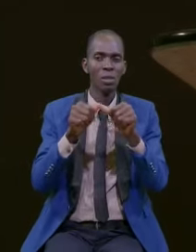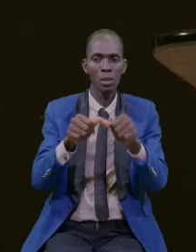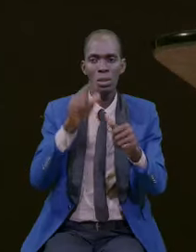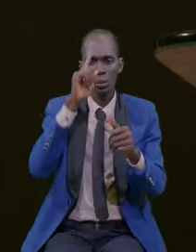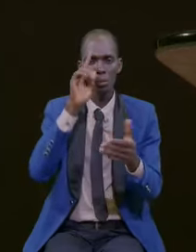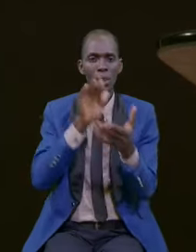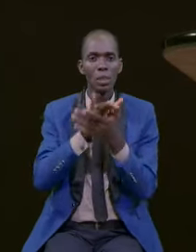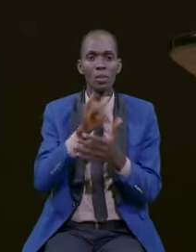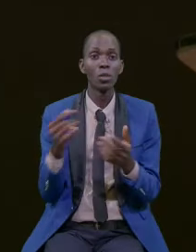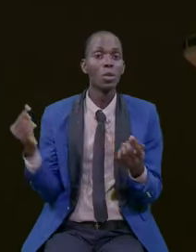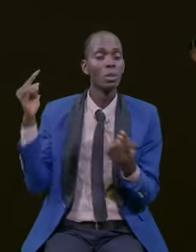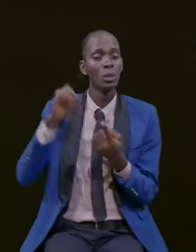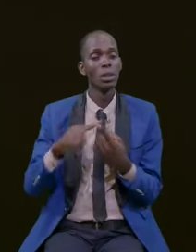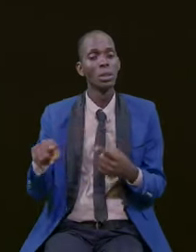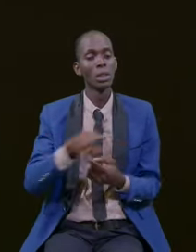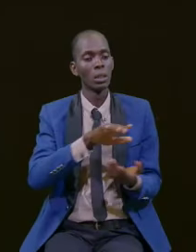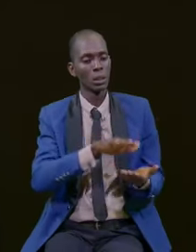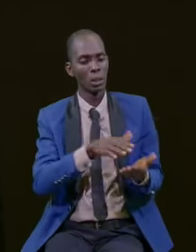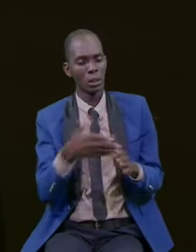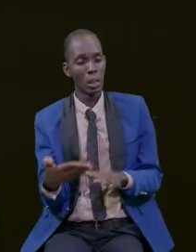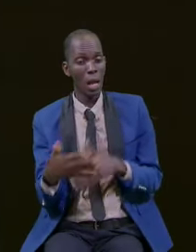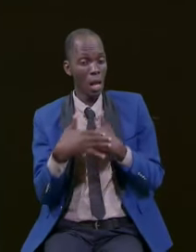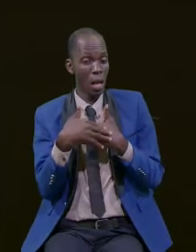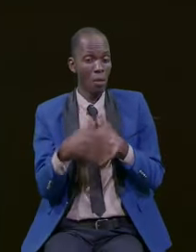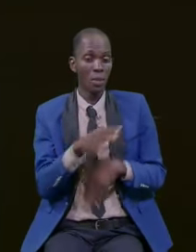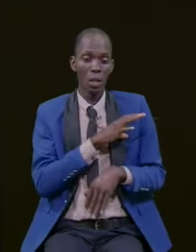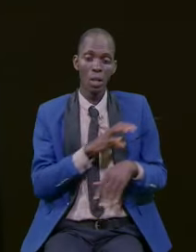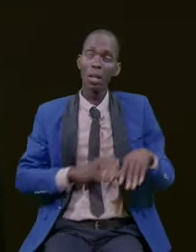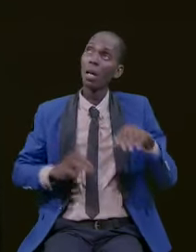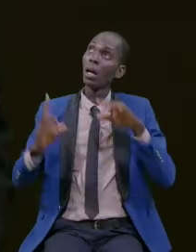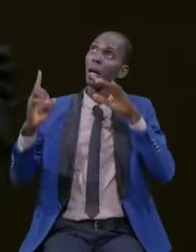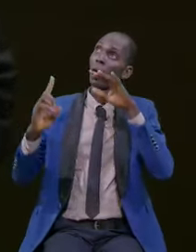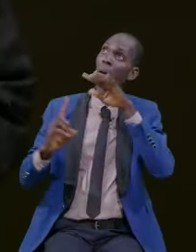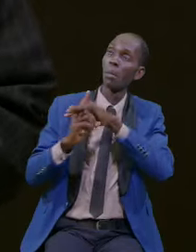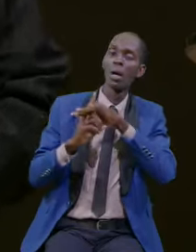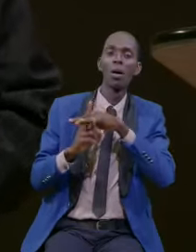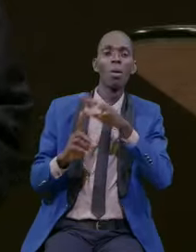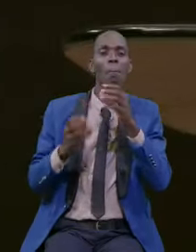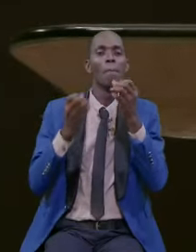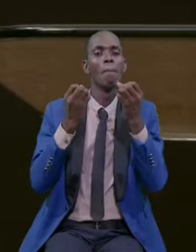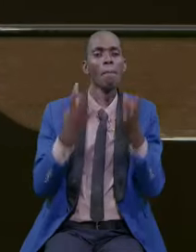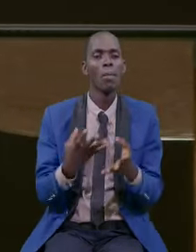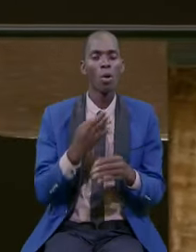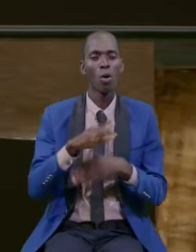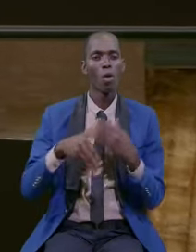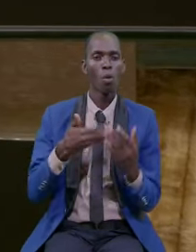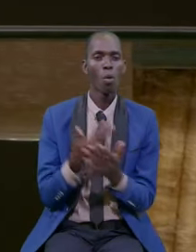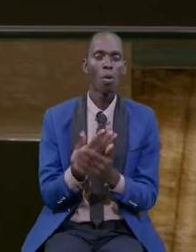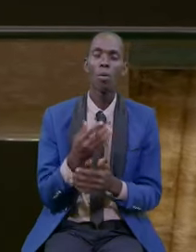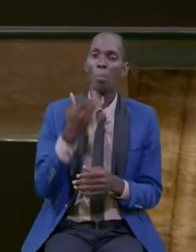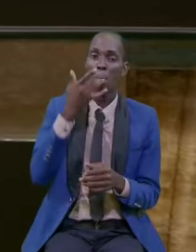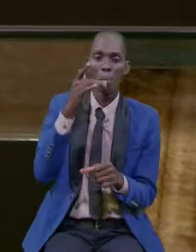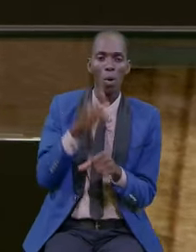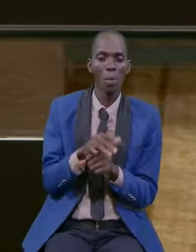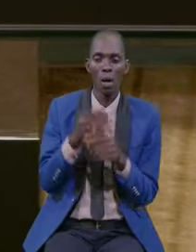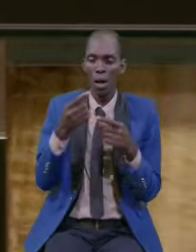believing until they died. It was after Christ came, many of those promises were now fulfilled. But